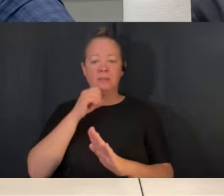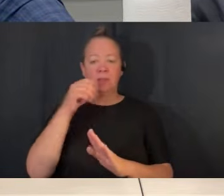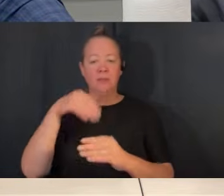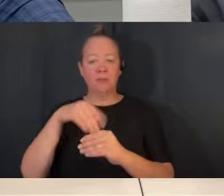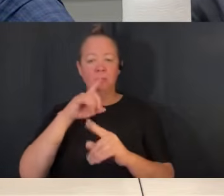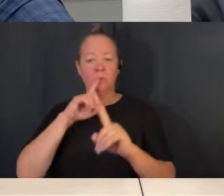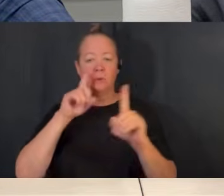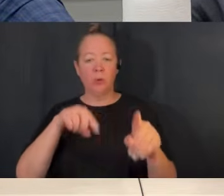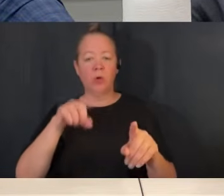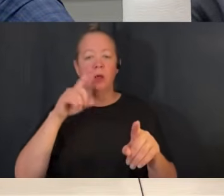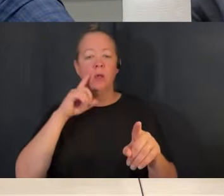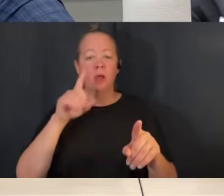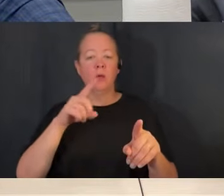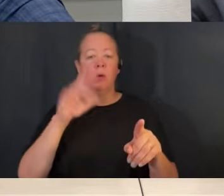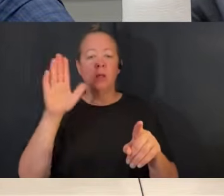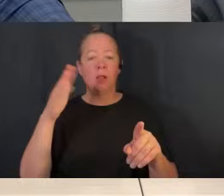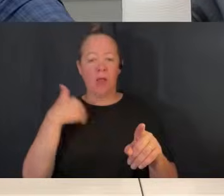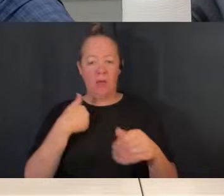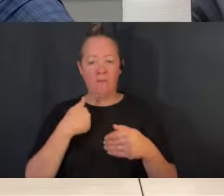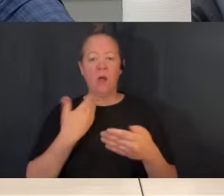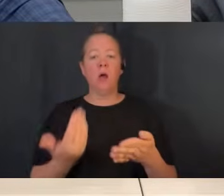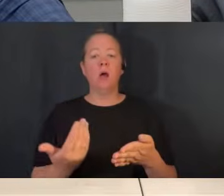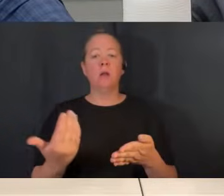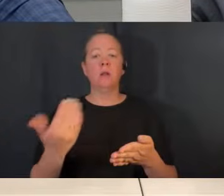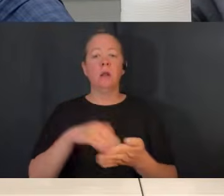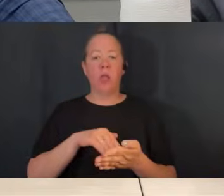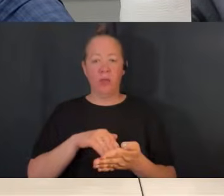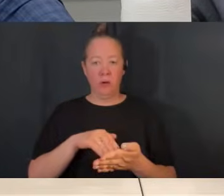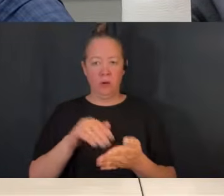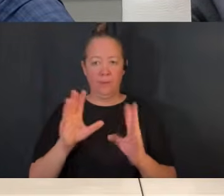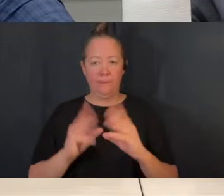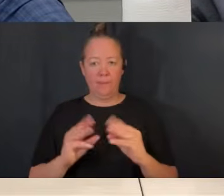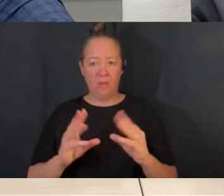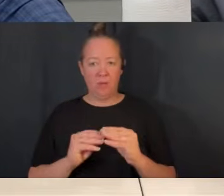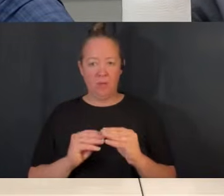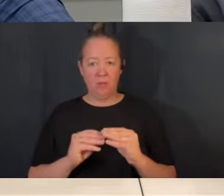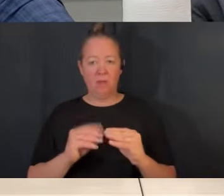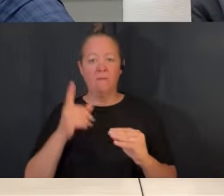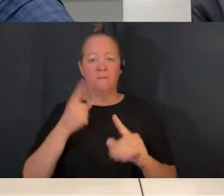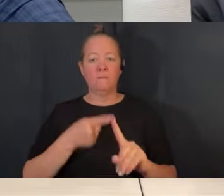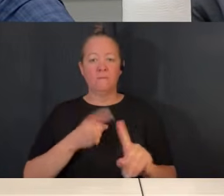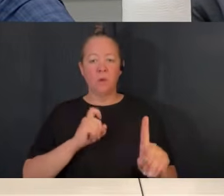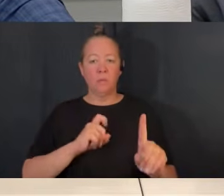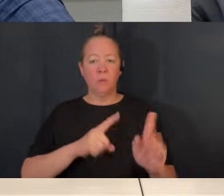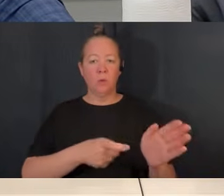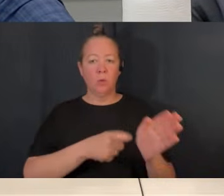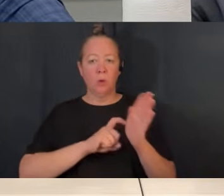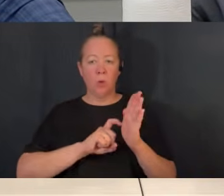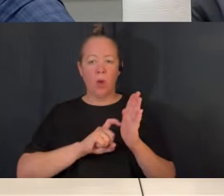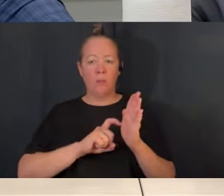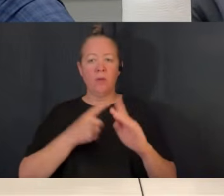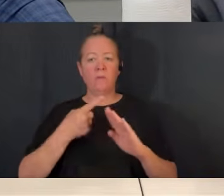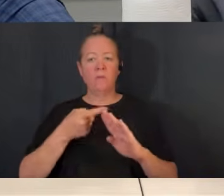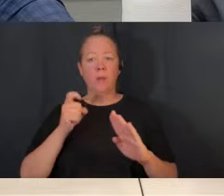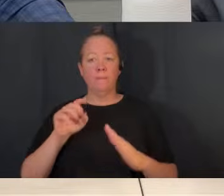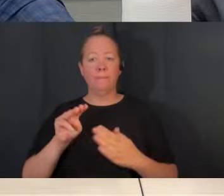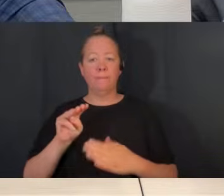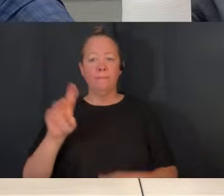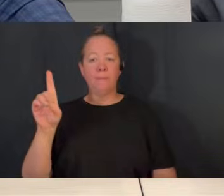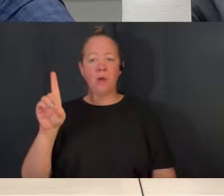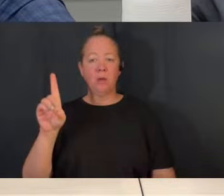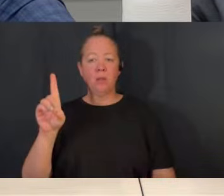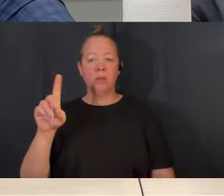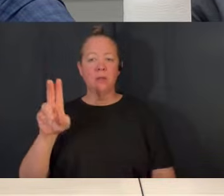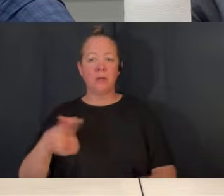be another meeting that has to take place based on a requirement from Maryland National Capital Park and